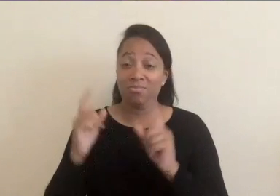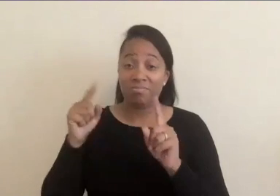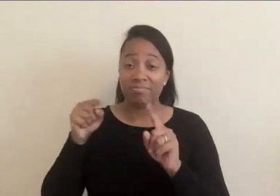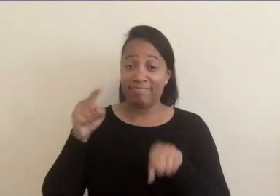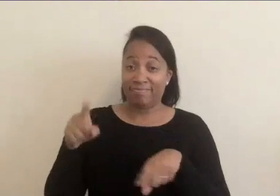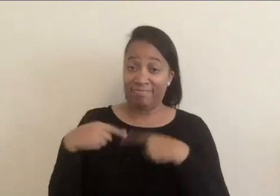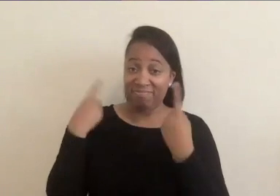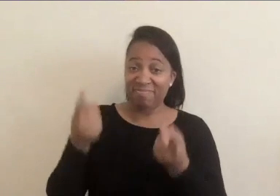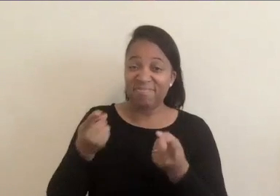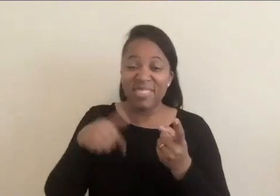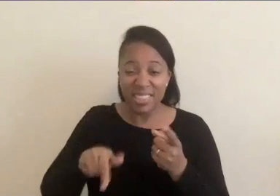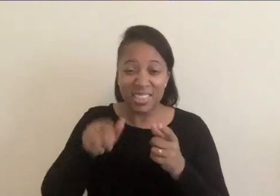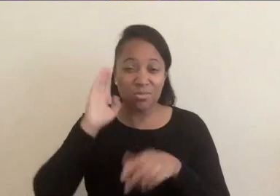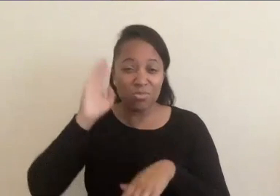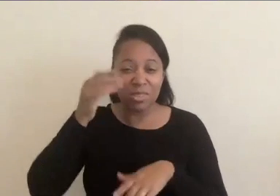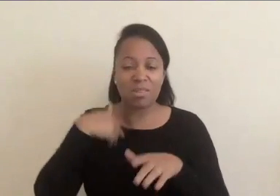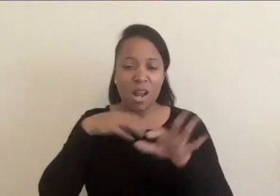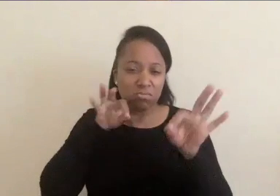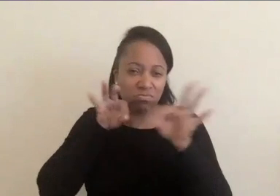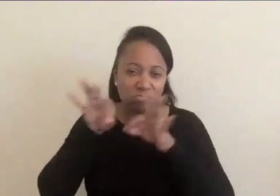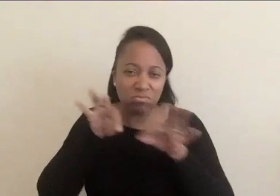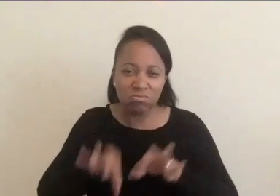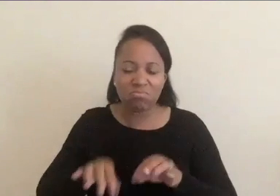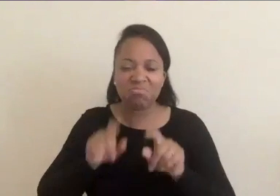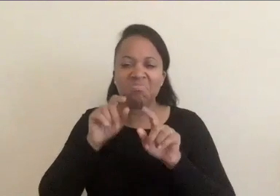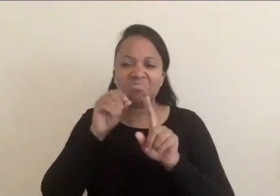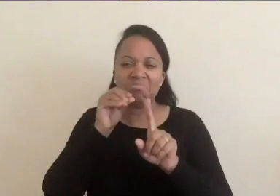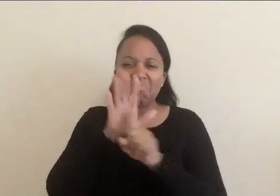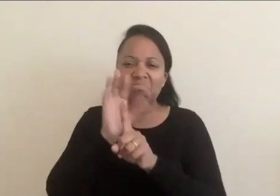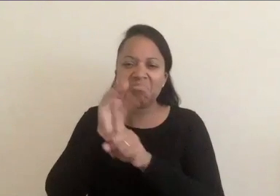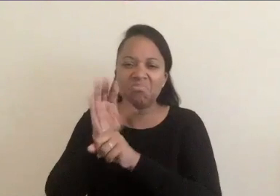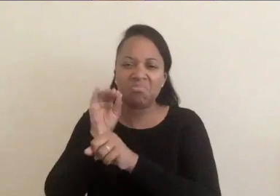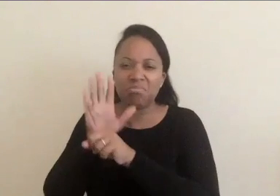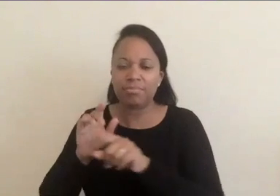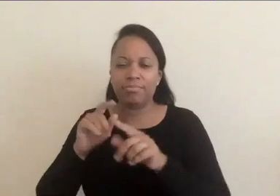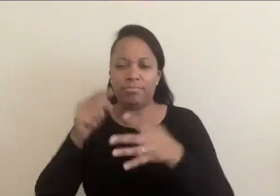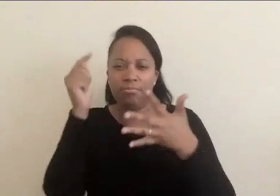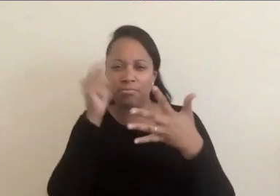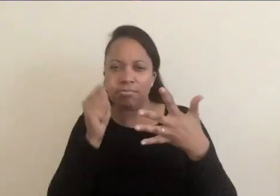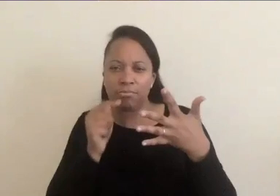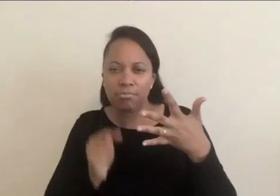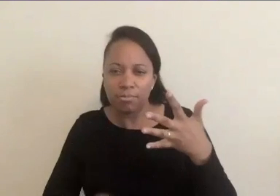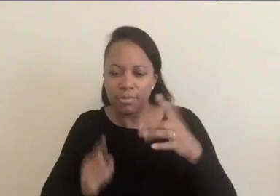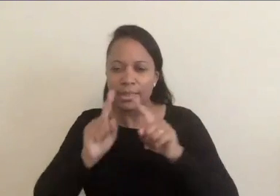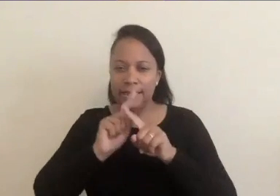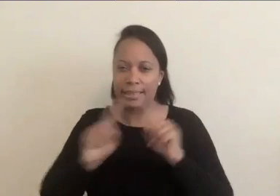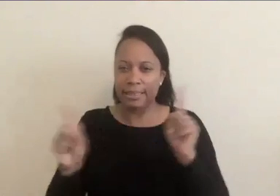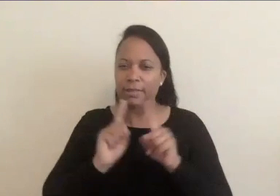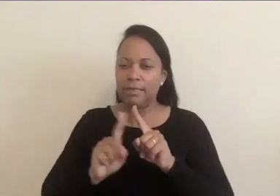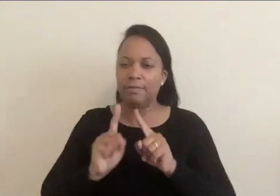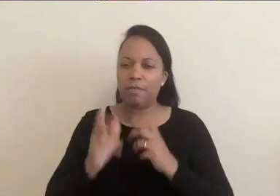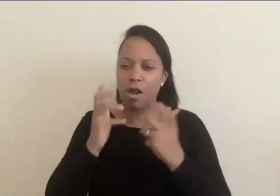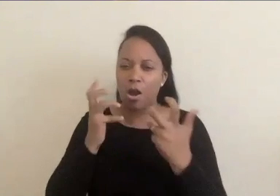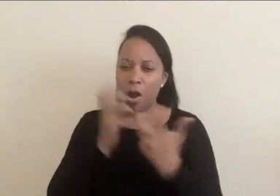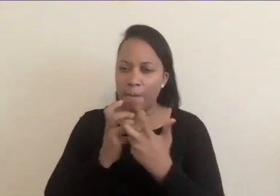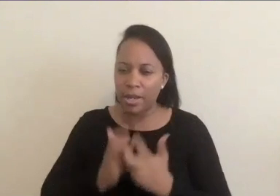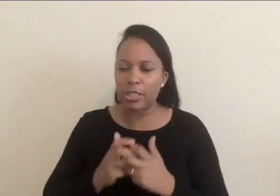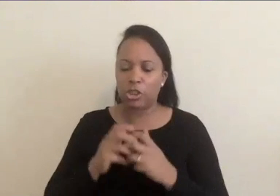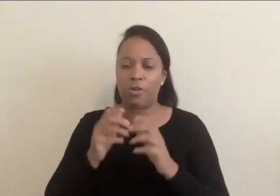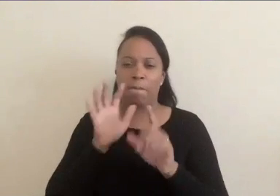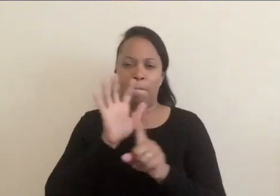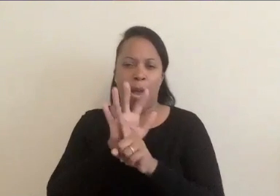Throughout this presentation, I've outlined the most popular accommodations relevant to the deaf, hard of hearing, and visually